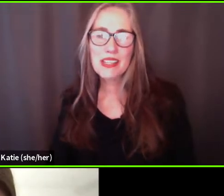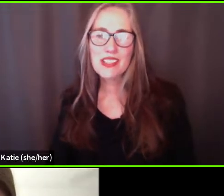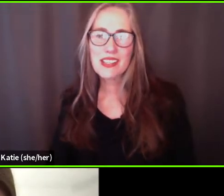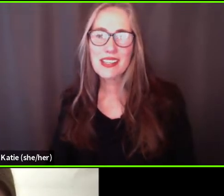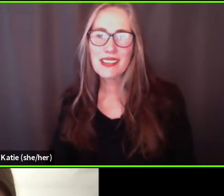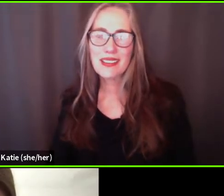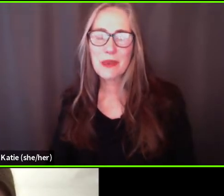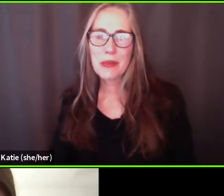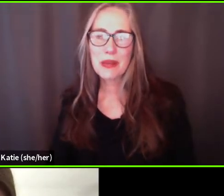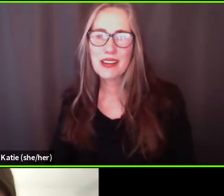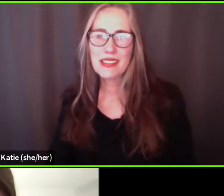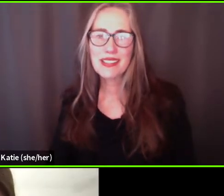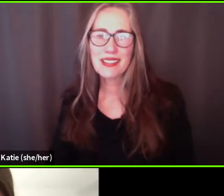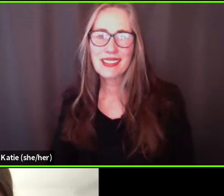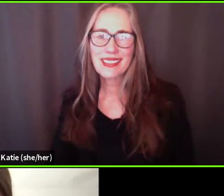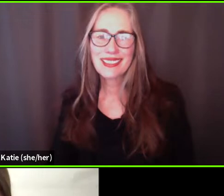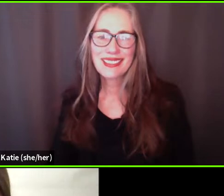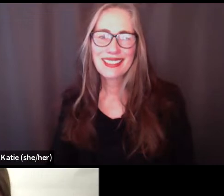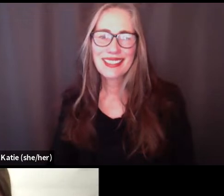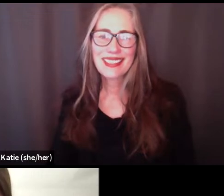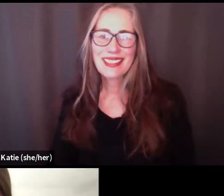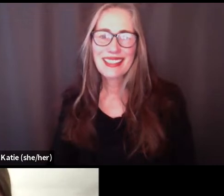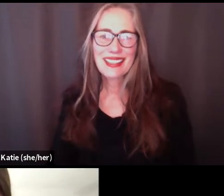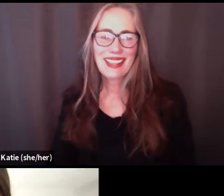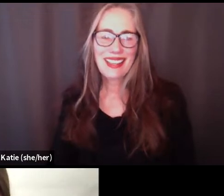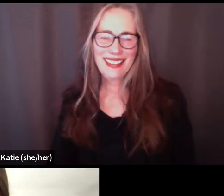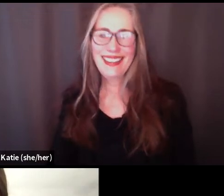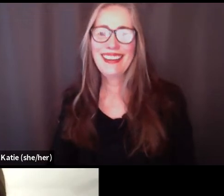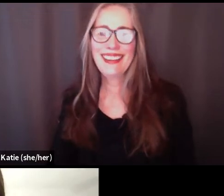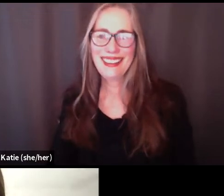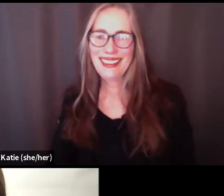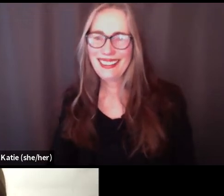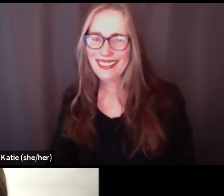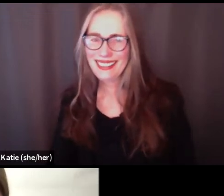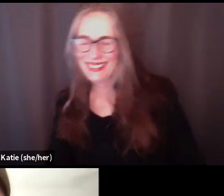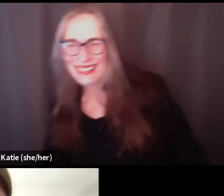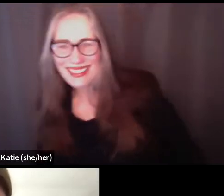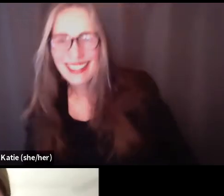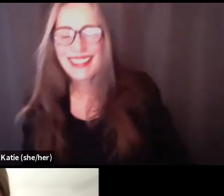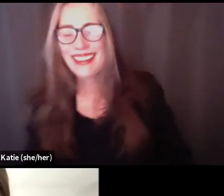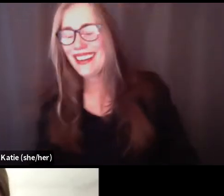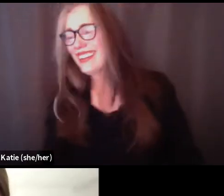new phd on webinars no joke no joke